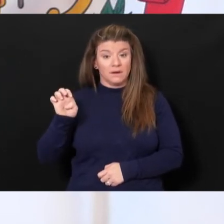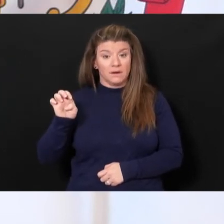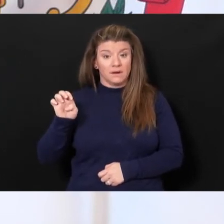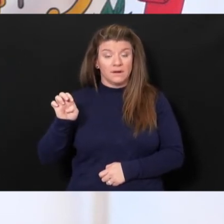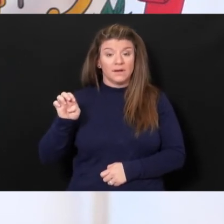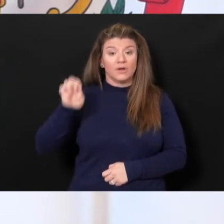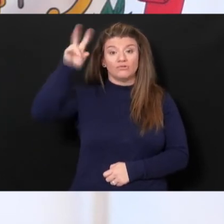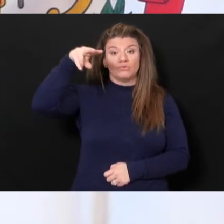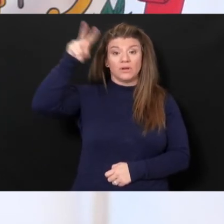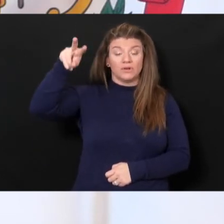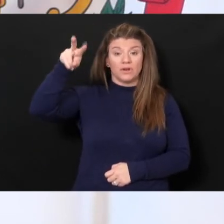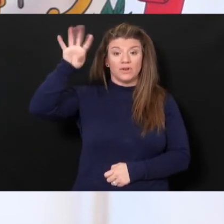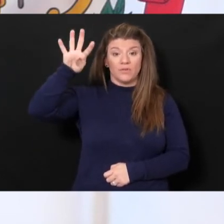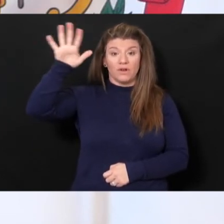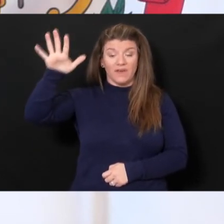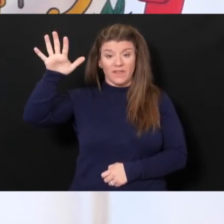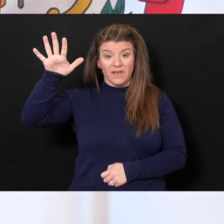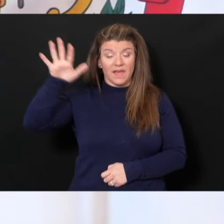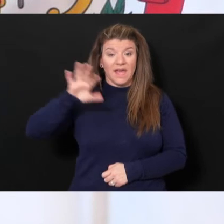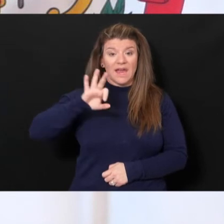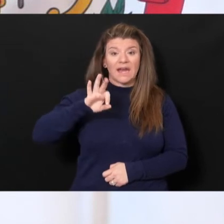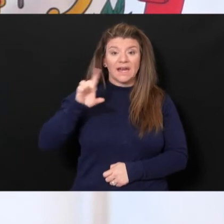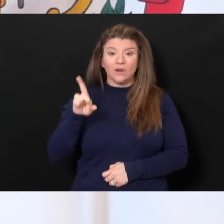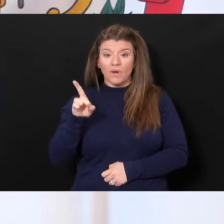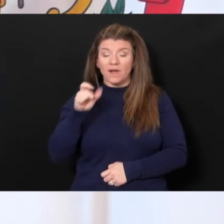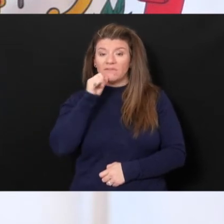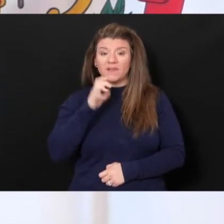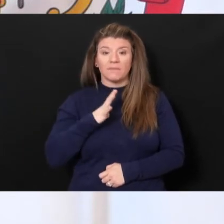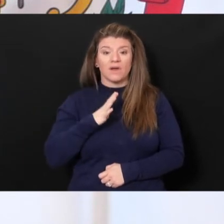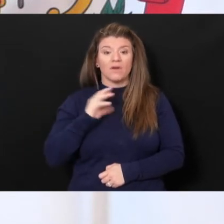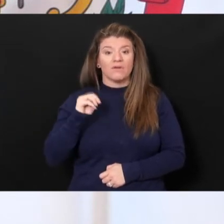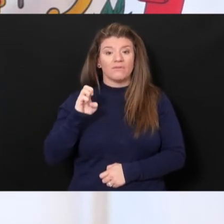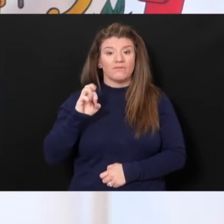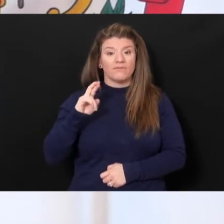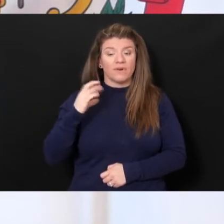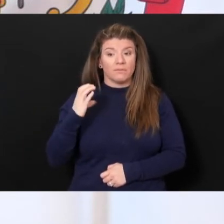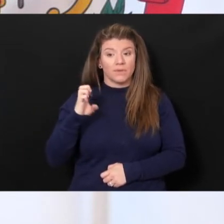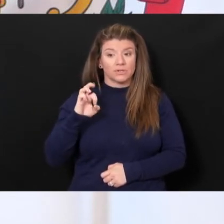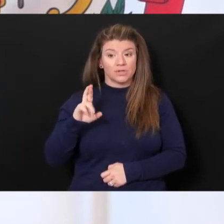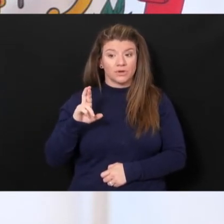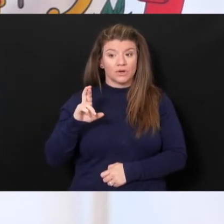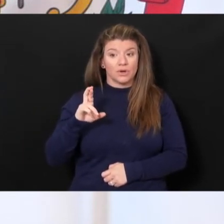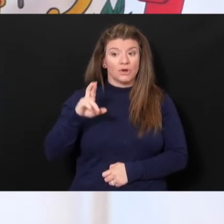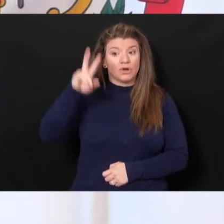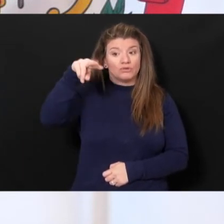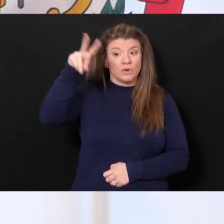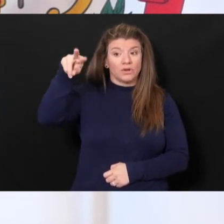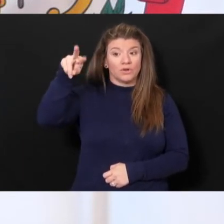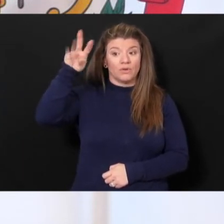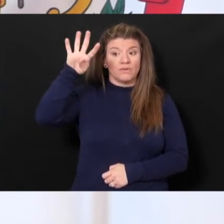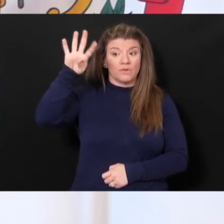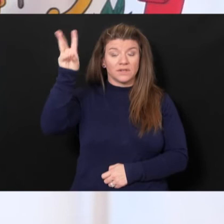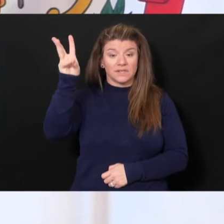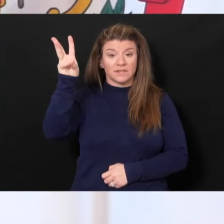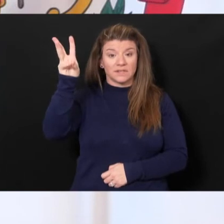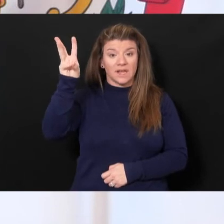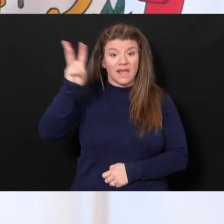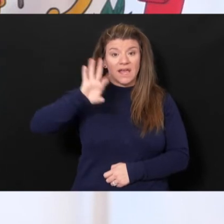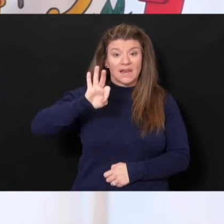Our 2,245th death is a 91-year-old female from Mercer County. Our 2,246th death